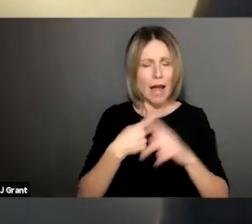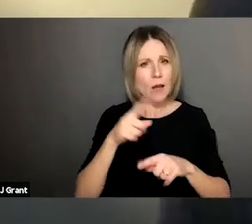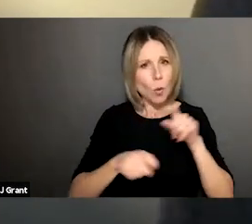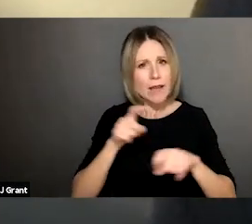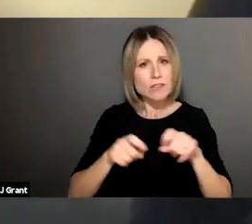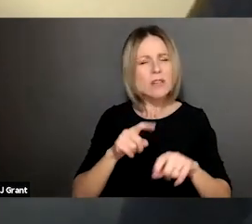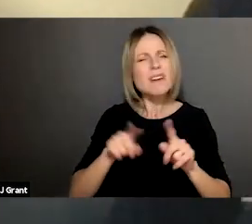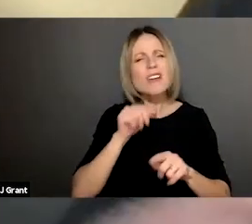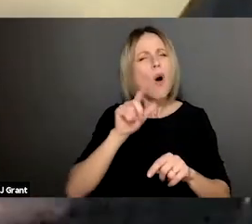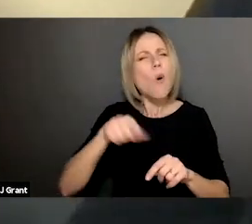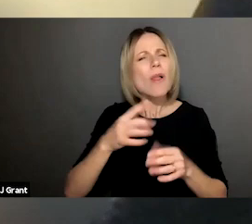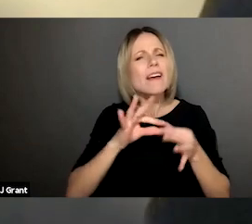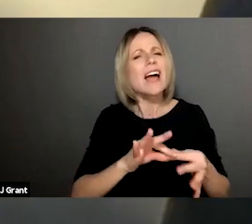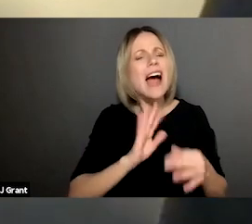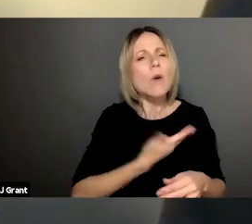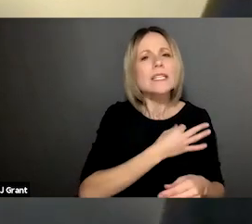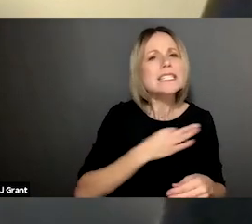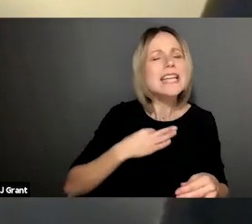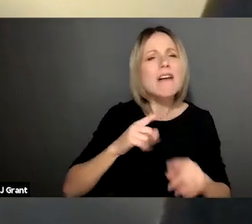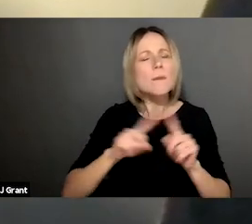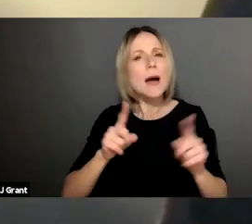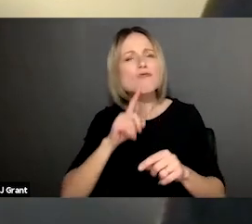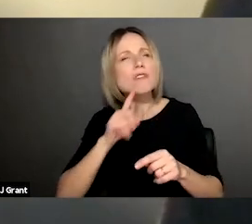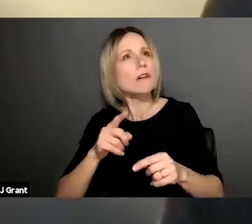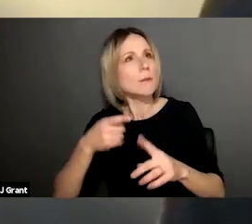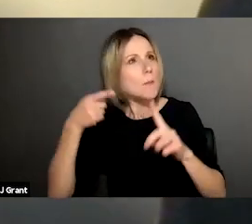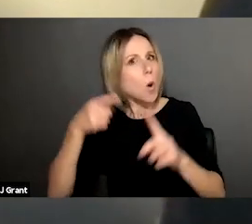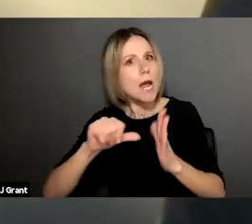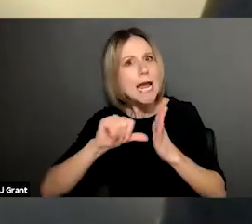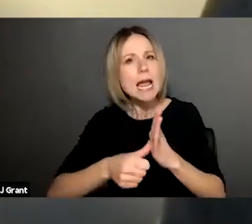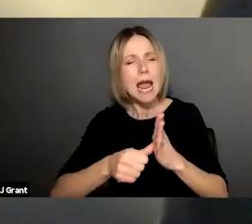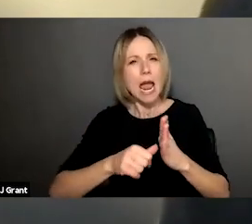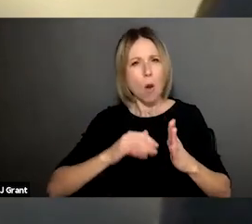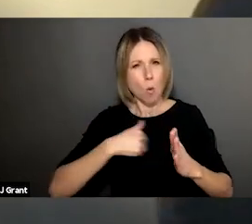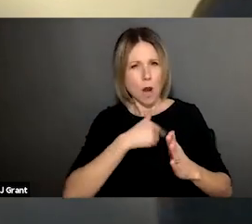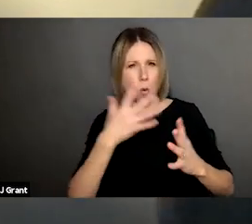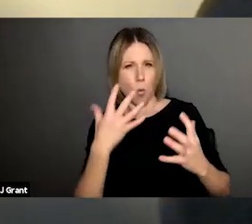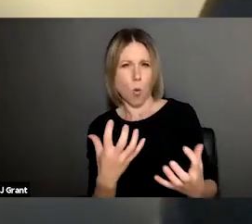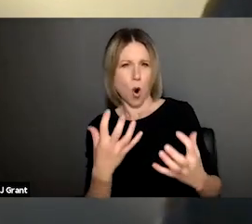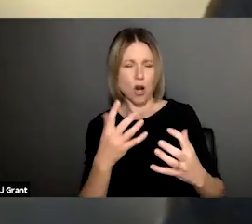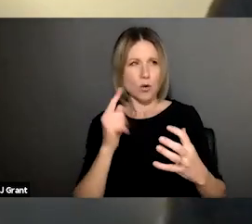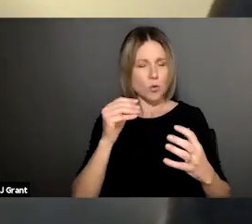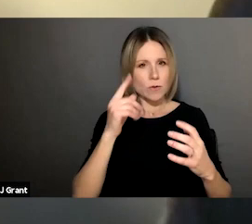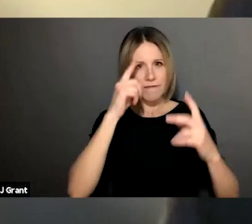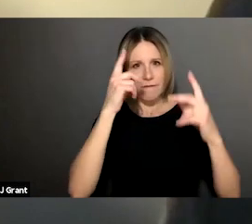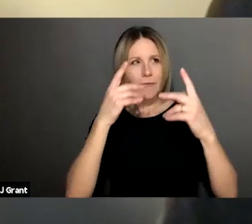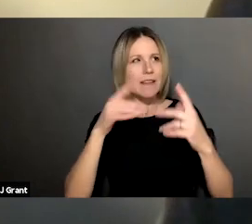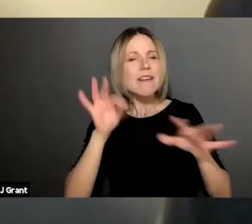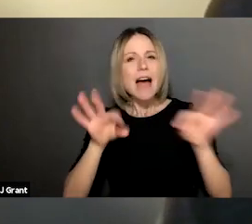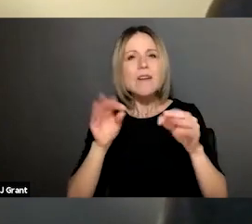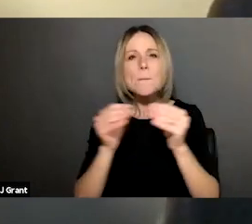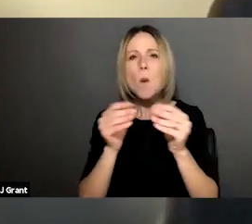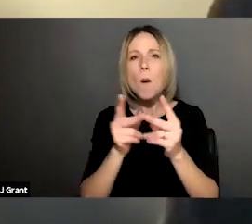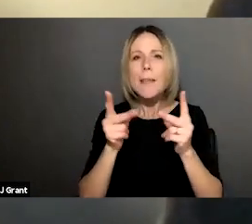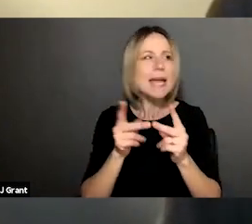about expanding our notion of where the stories are and how we're telling the stories. I